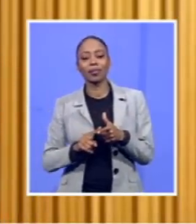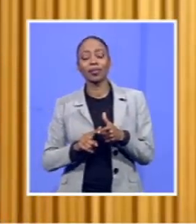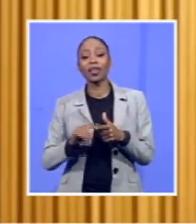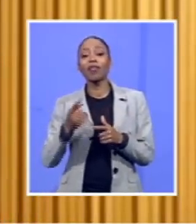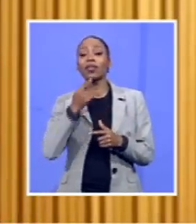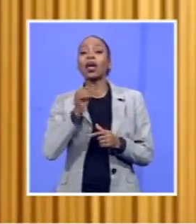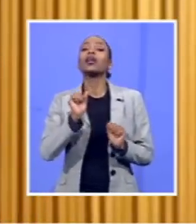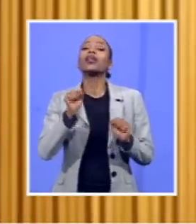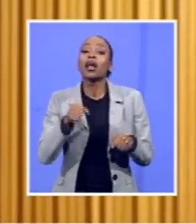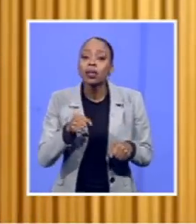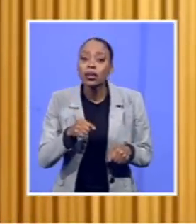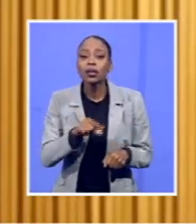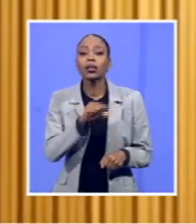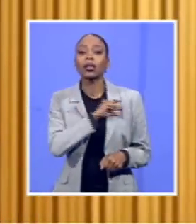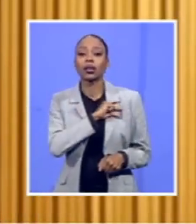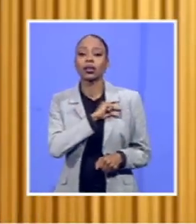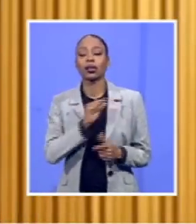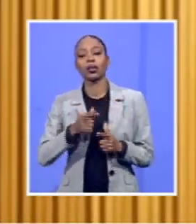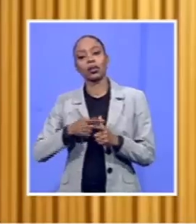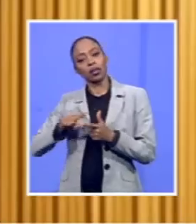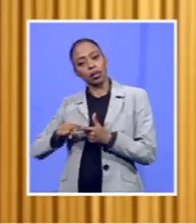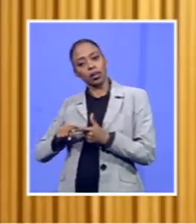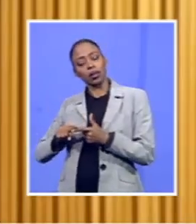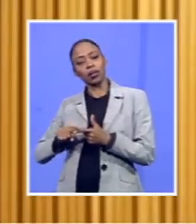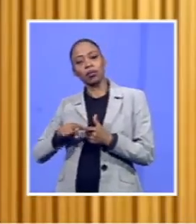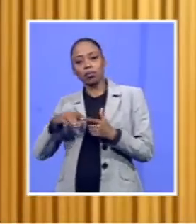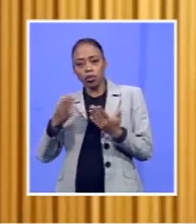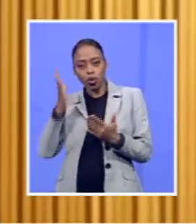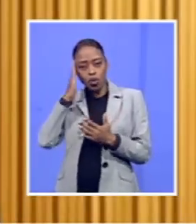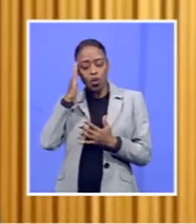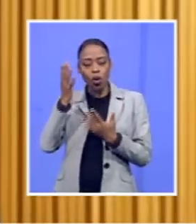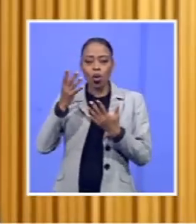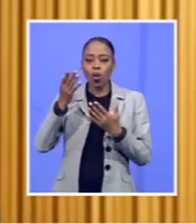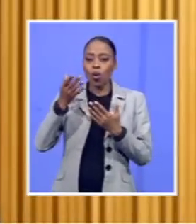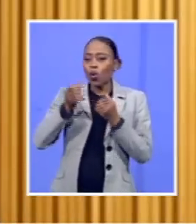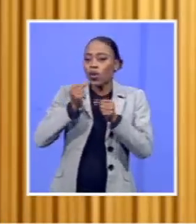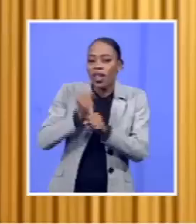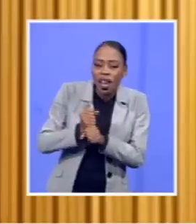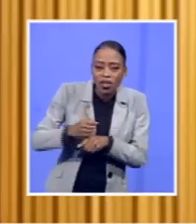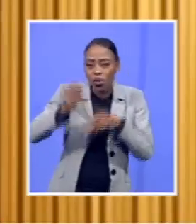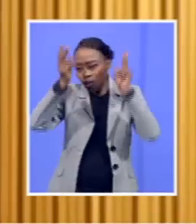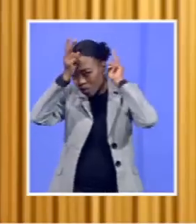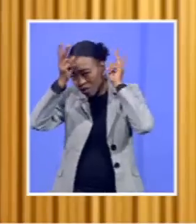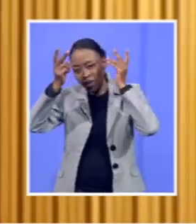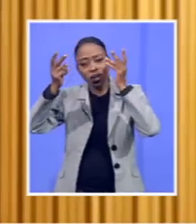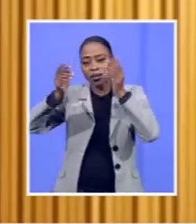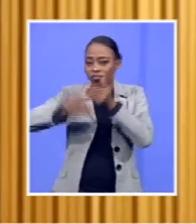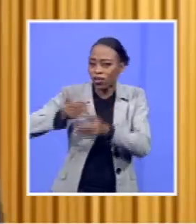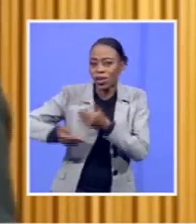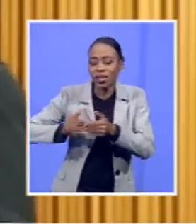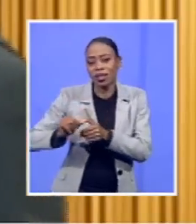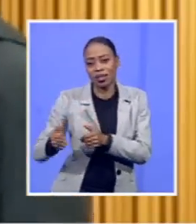convicted, then you are into sentencing proceedings, or you can call it imprisonment